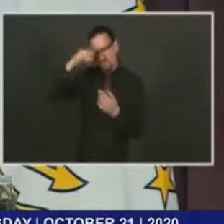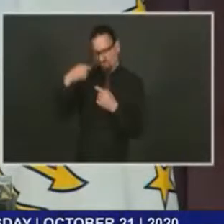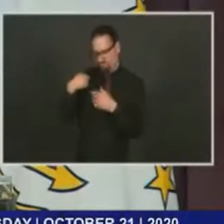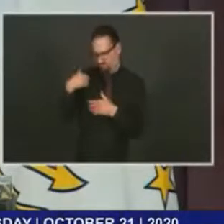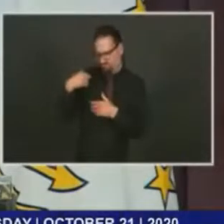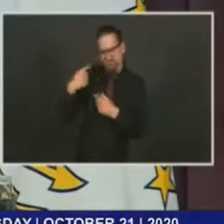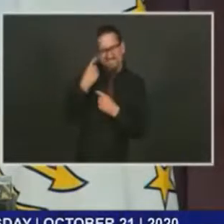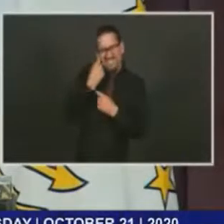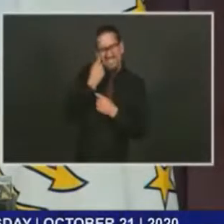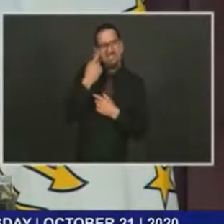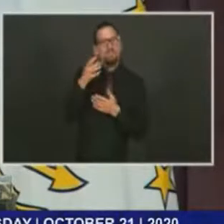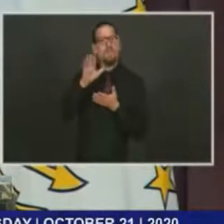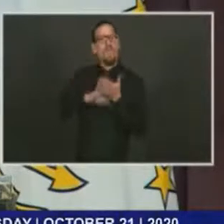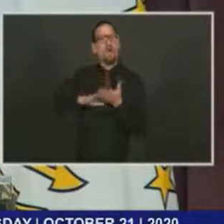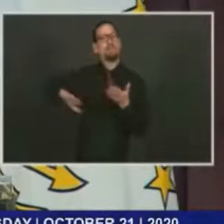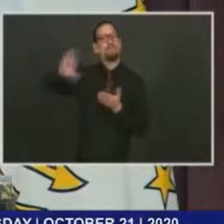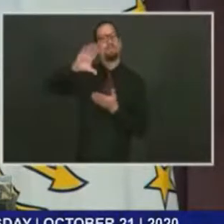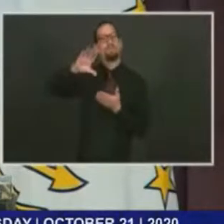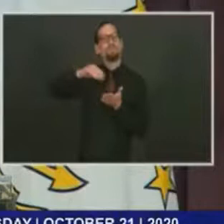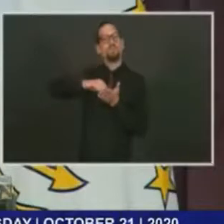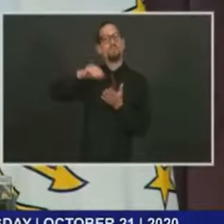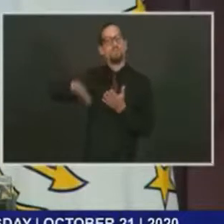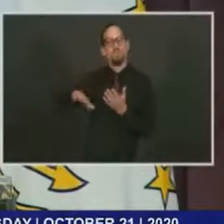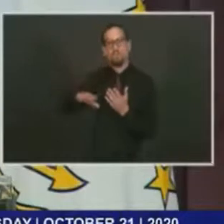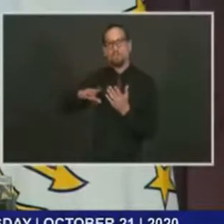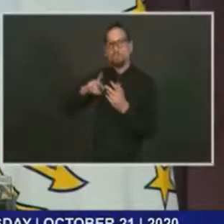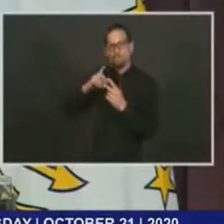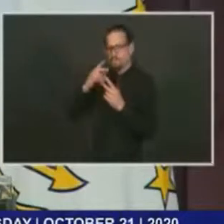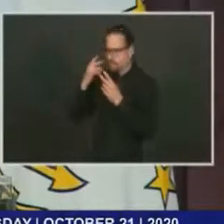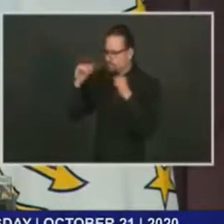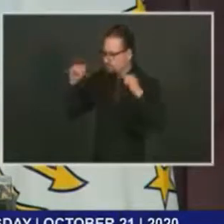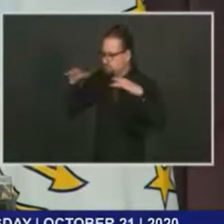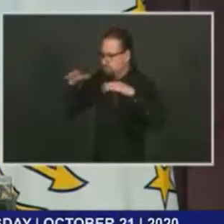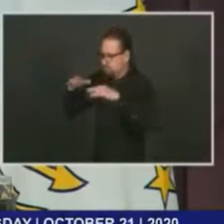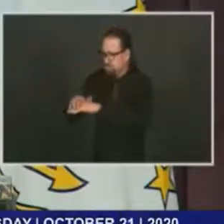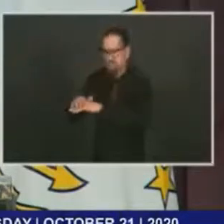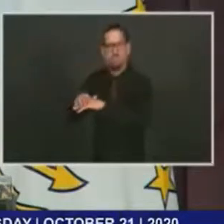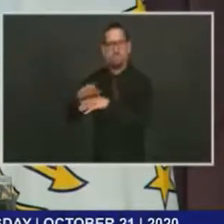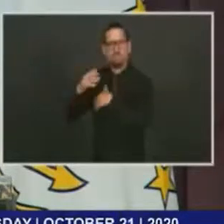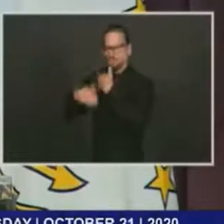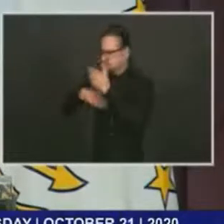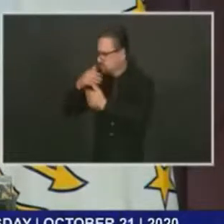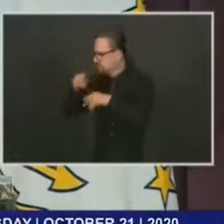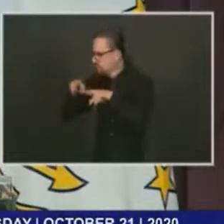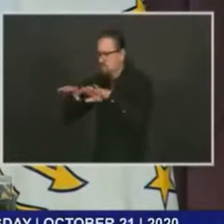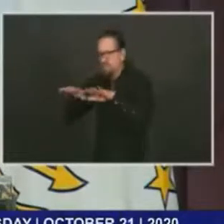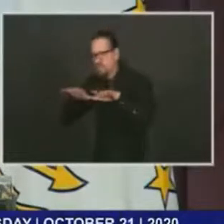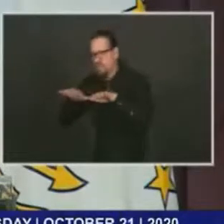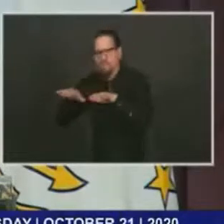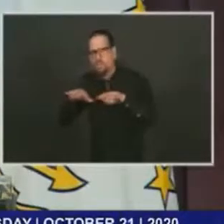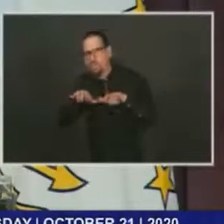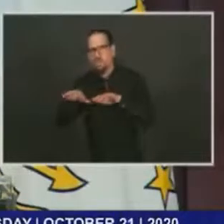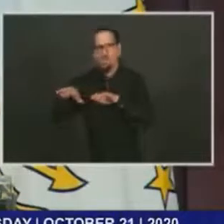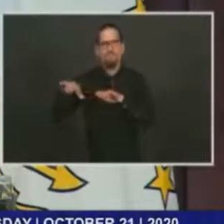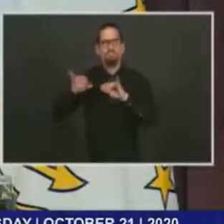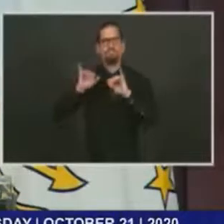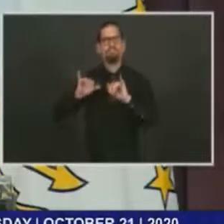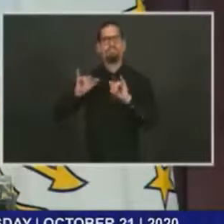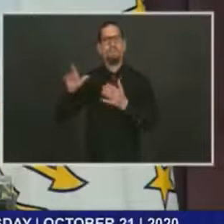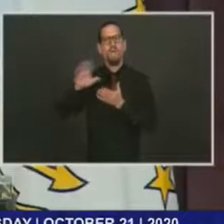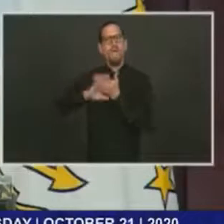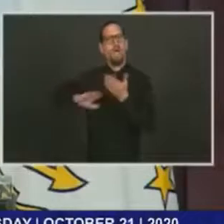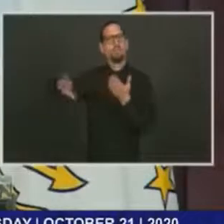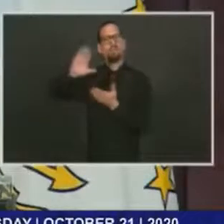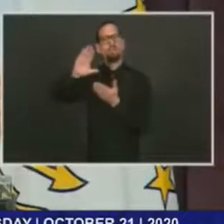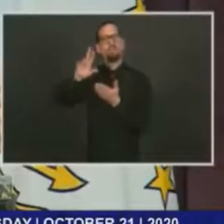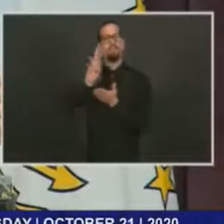The colleges and universities all around the country and in Rhode Island told their students they had to